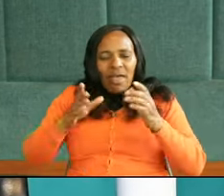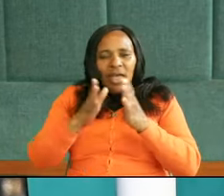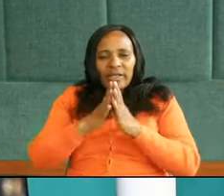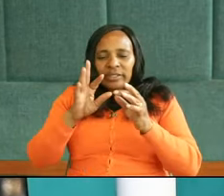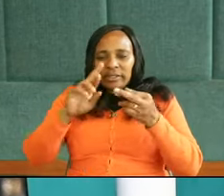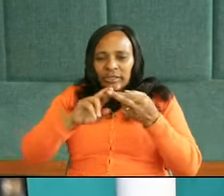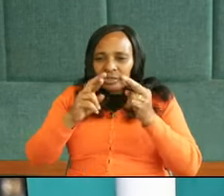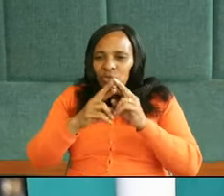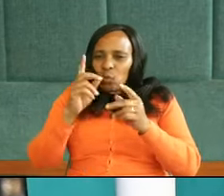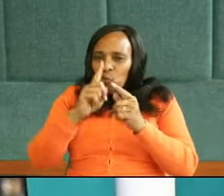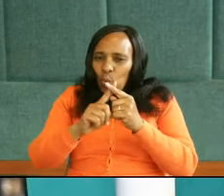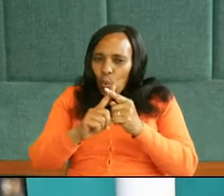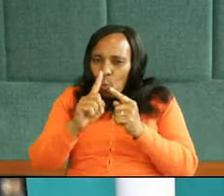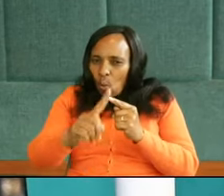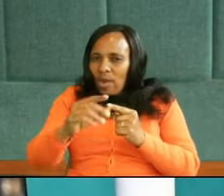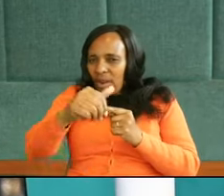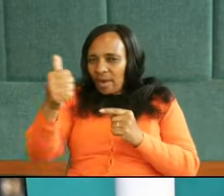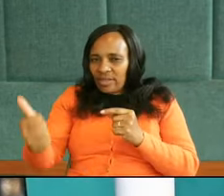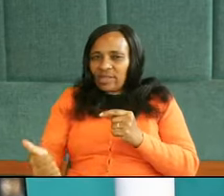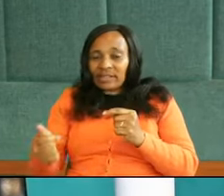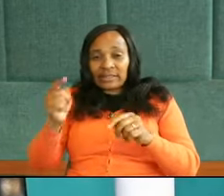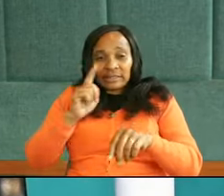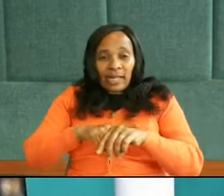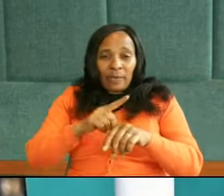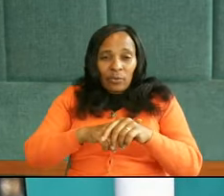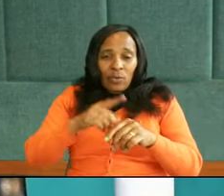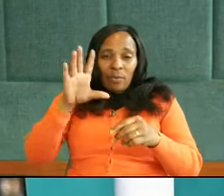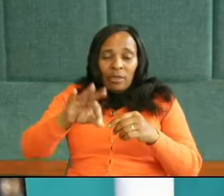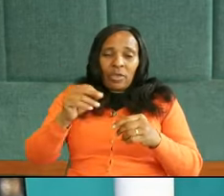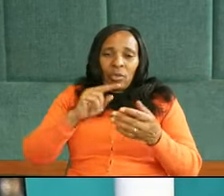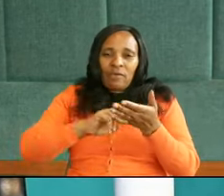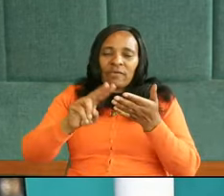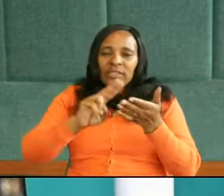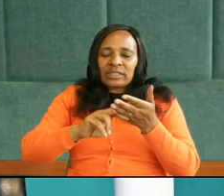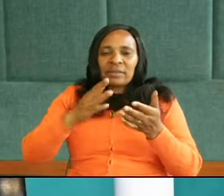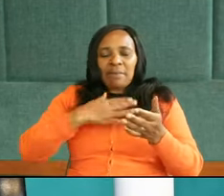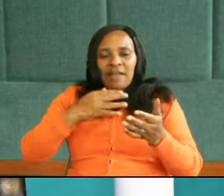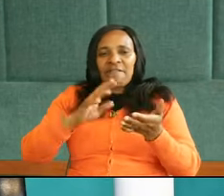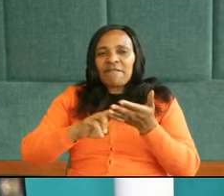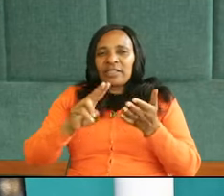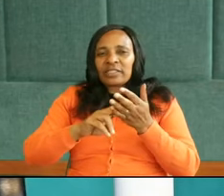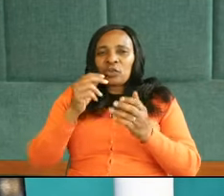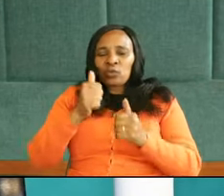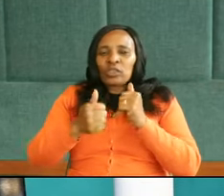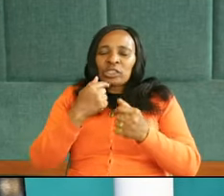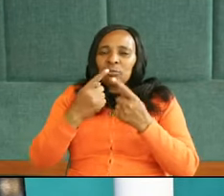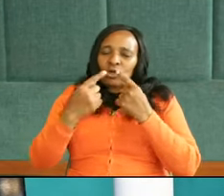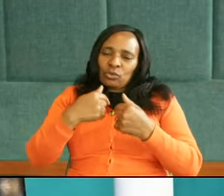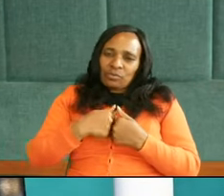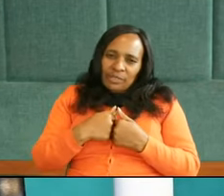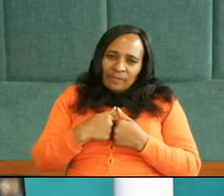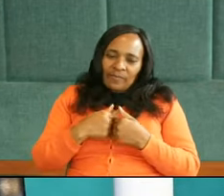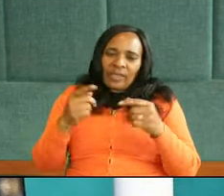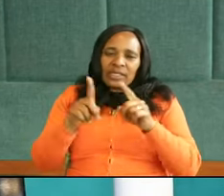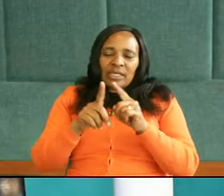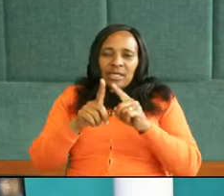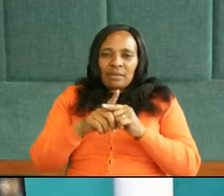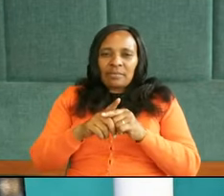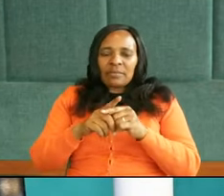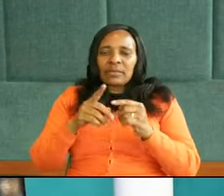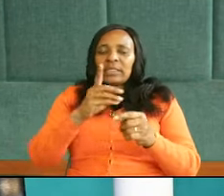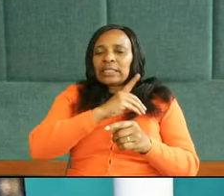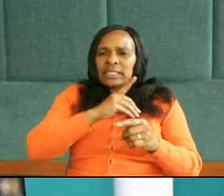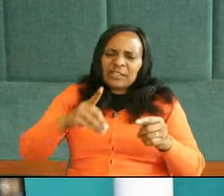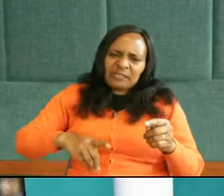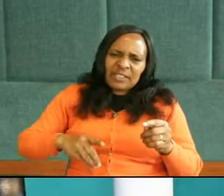one another. So as you're picking your verses, I'll just start off with my verse, which really spoke to me and has a resonance with David